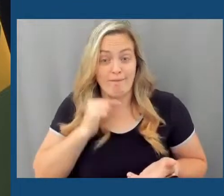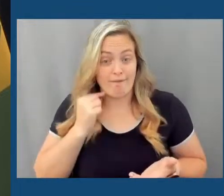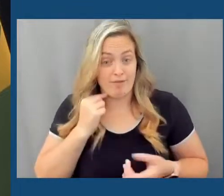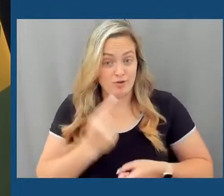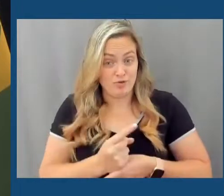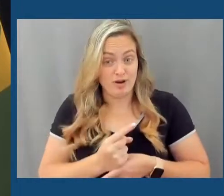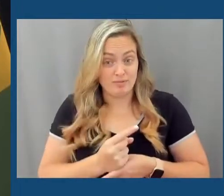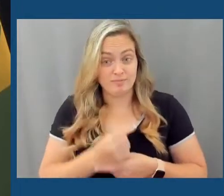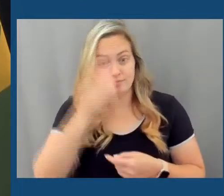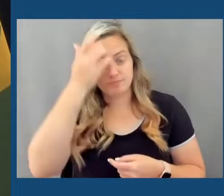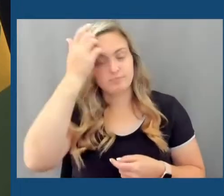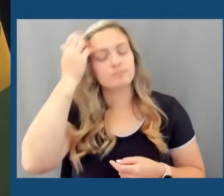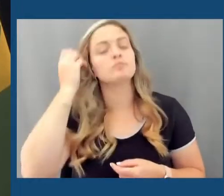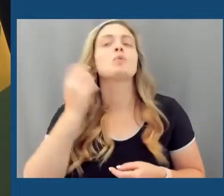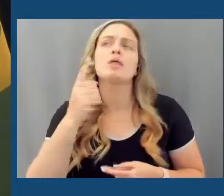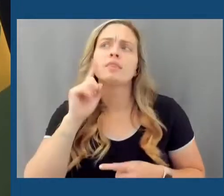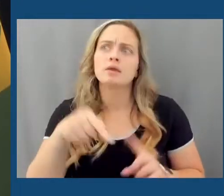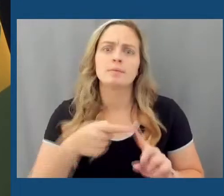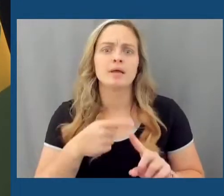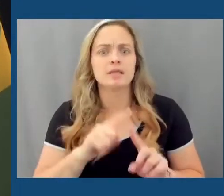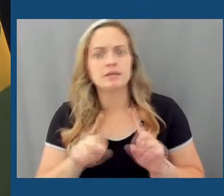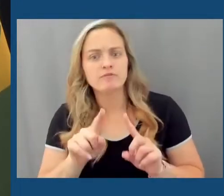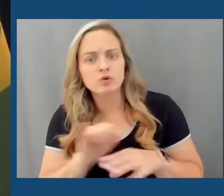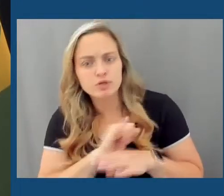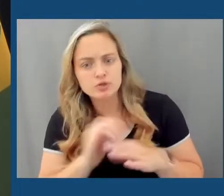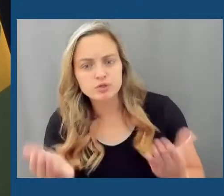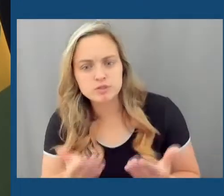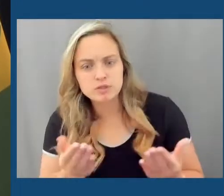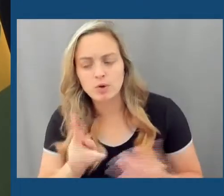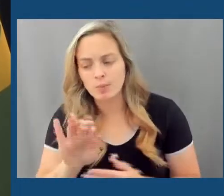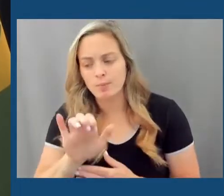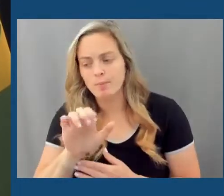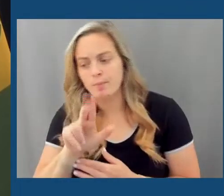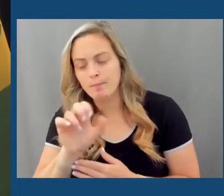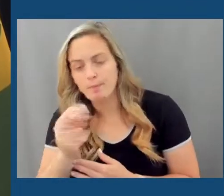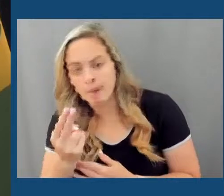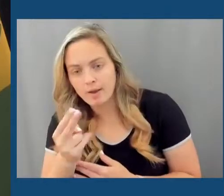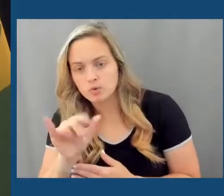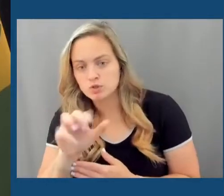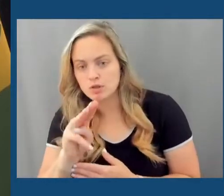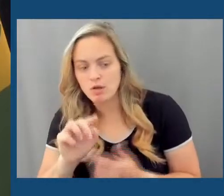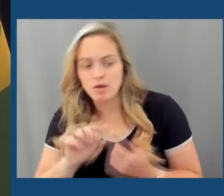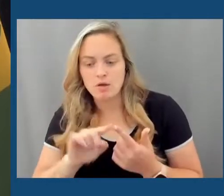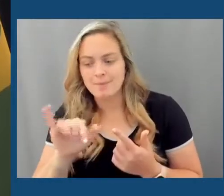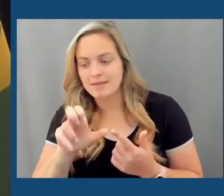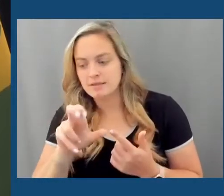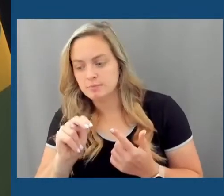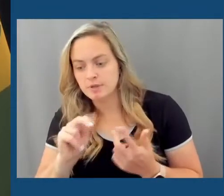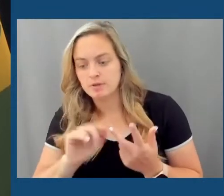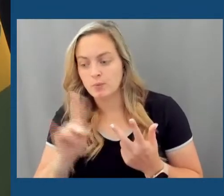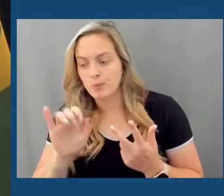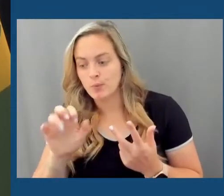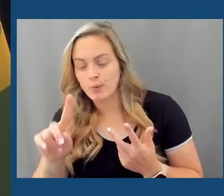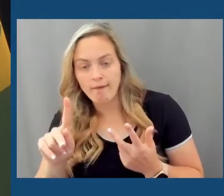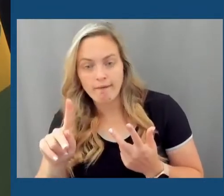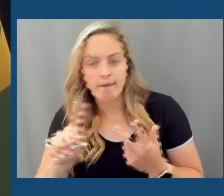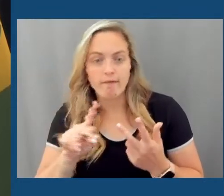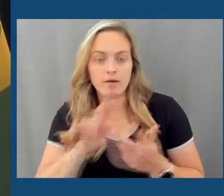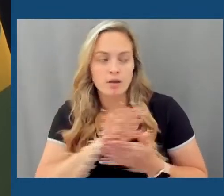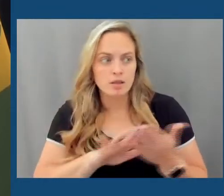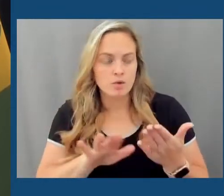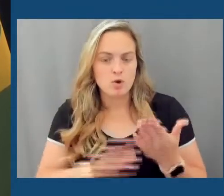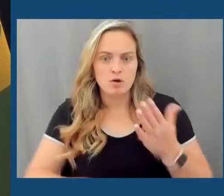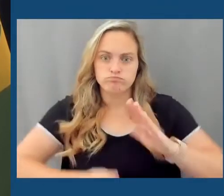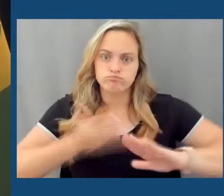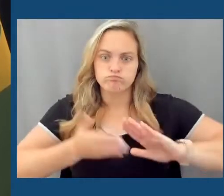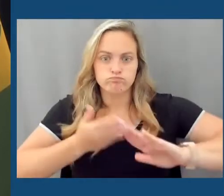know, think about the legacy industries here. You know, Bausch and Lomb, Eastman Kodak, and all those companies that were powerhouses